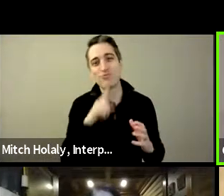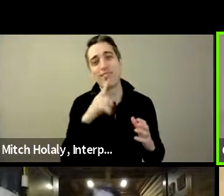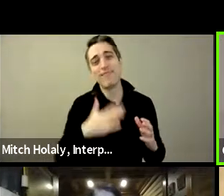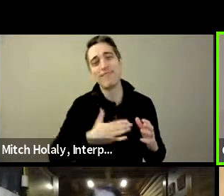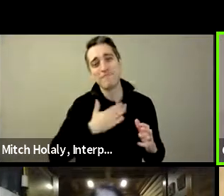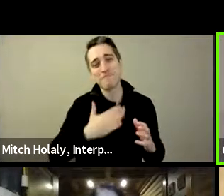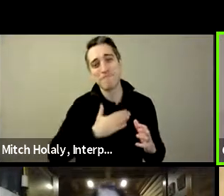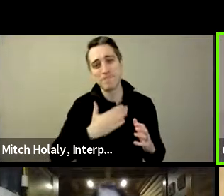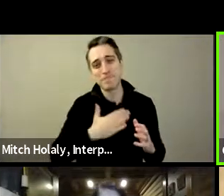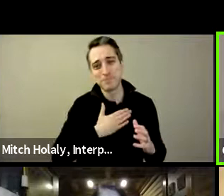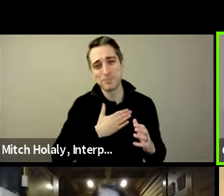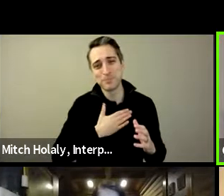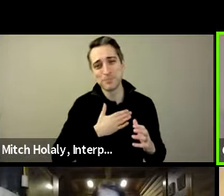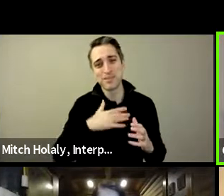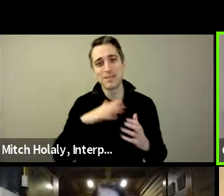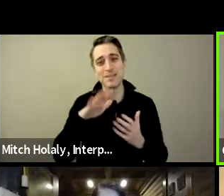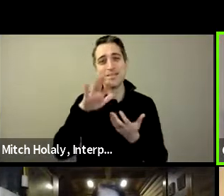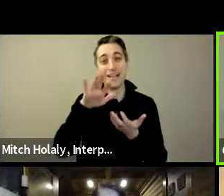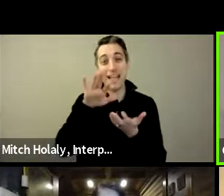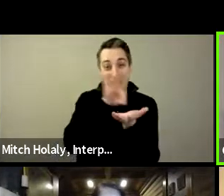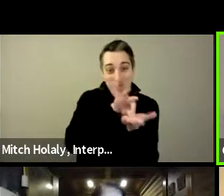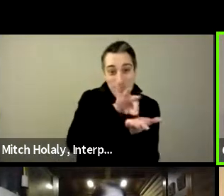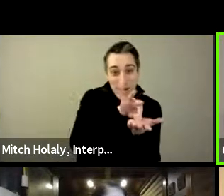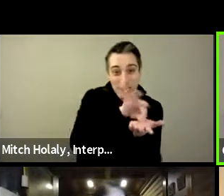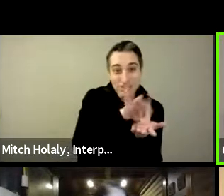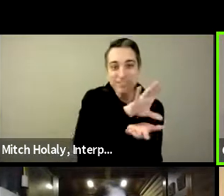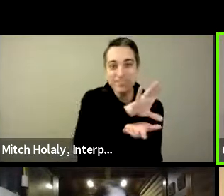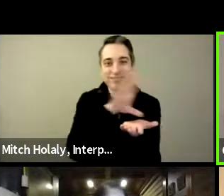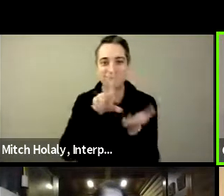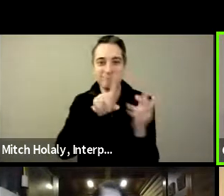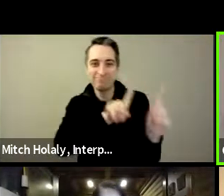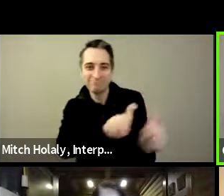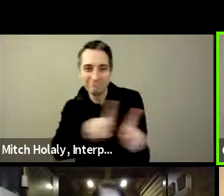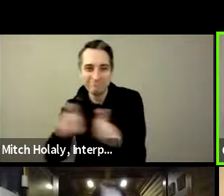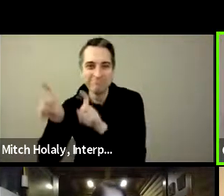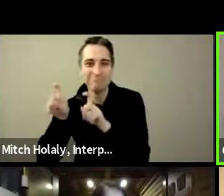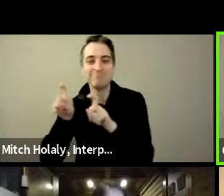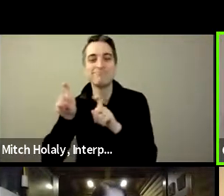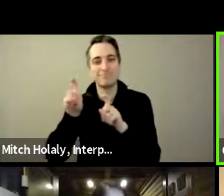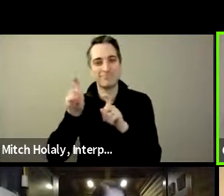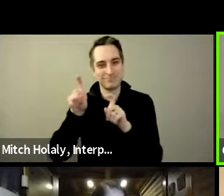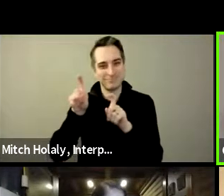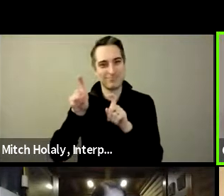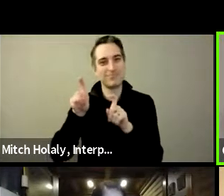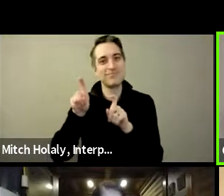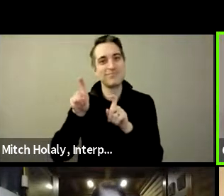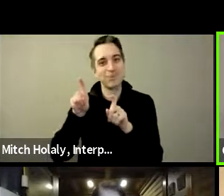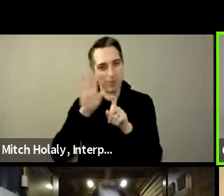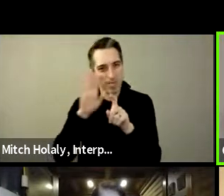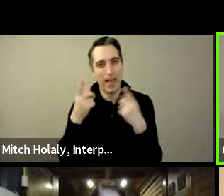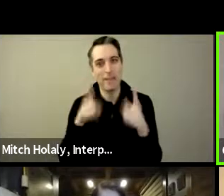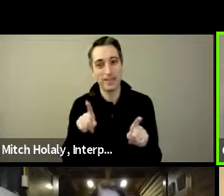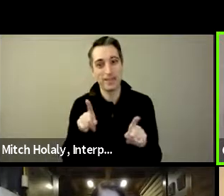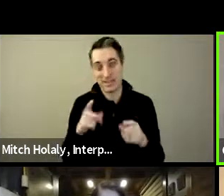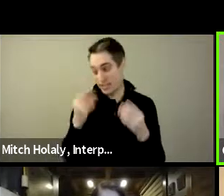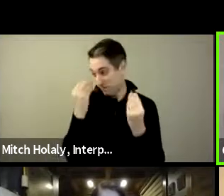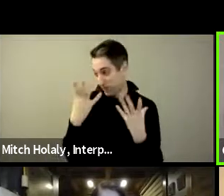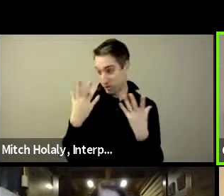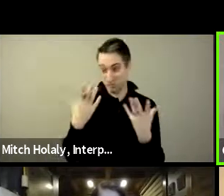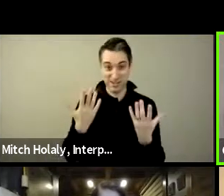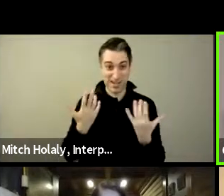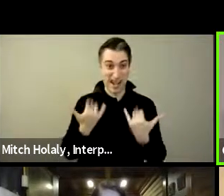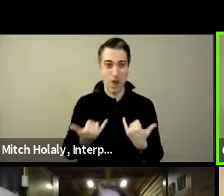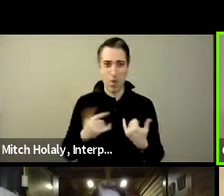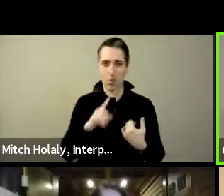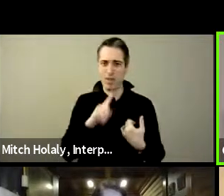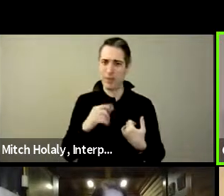this enumeration study is going to be done, because as you mentioned, the information we currently have is